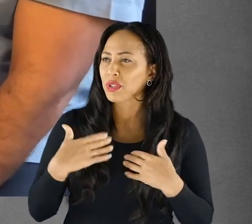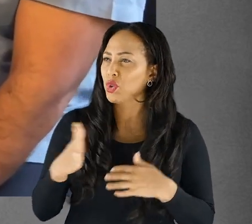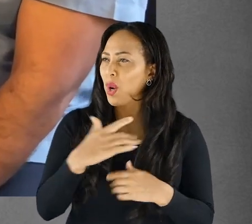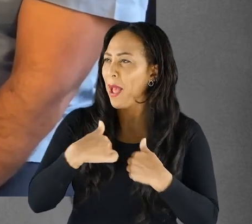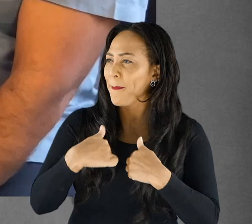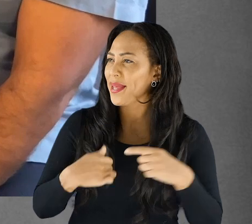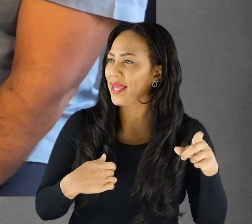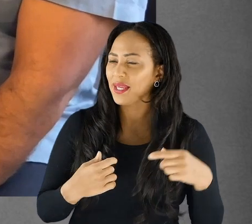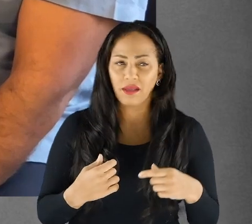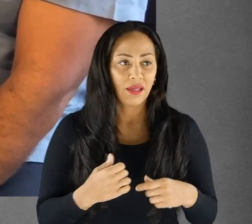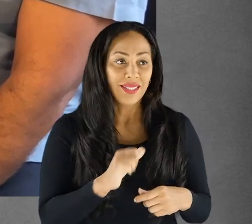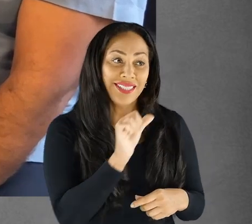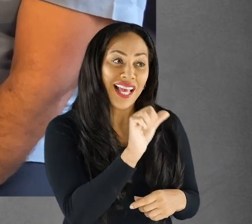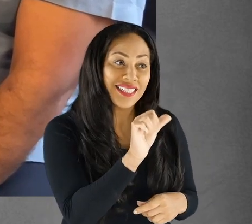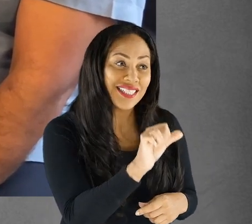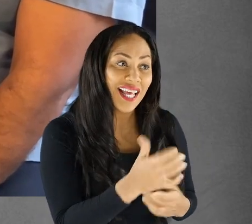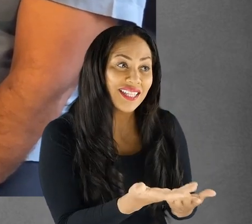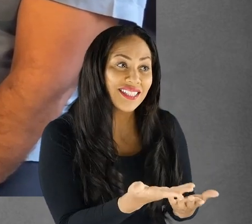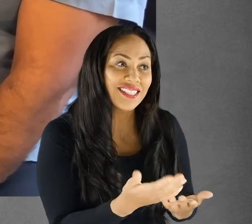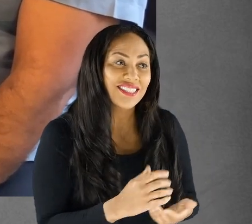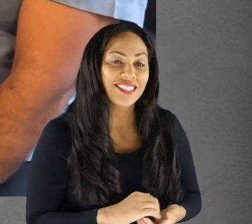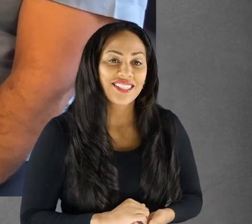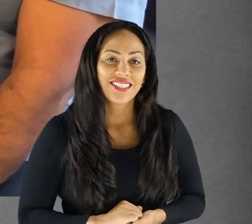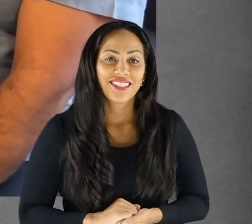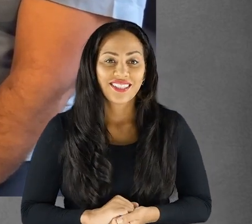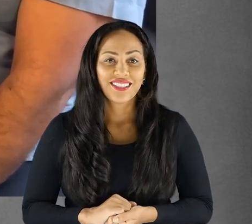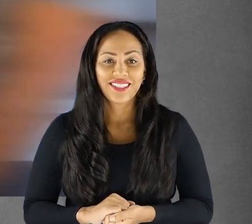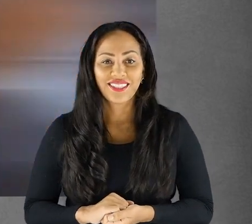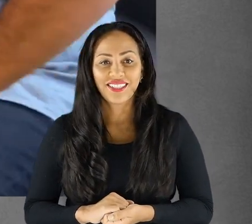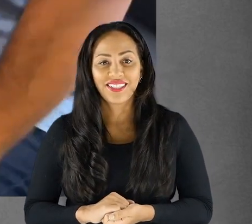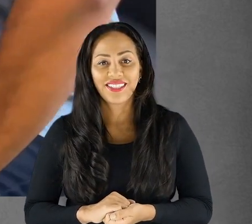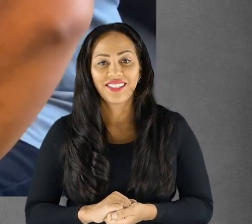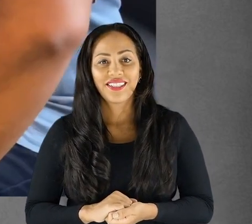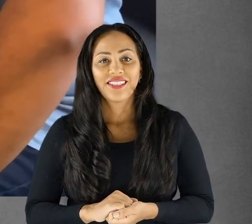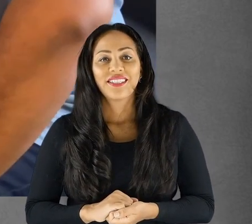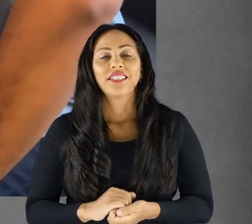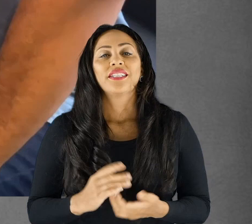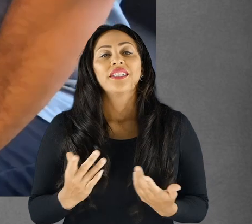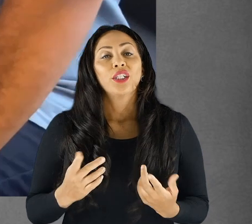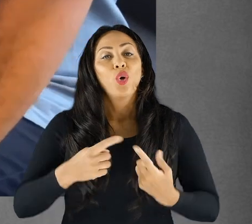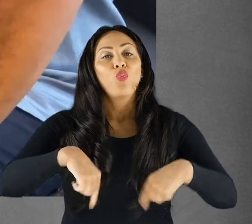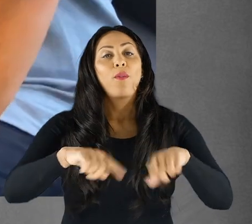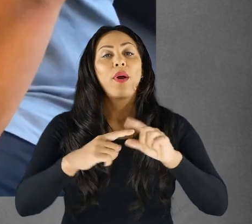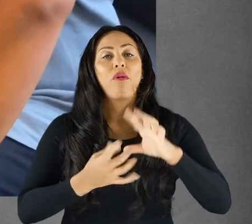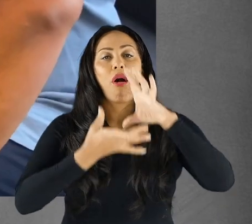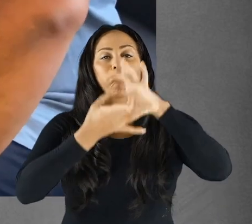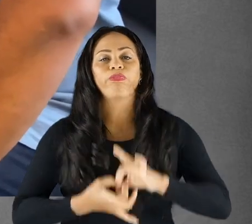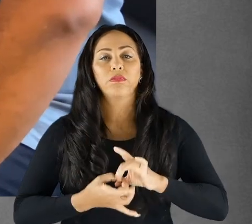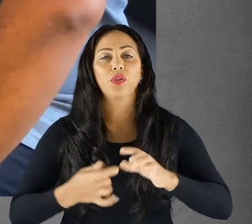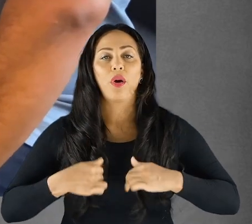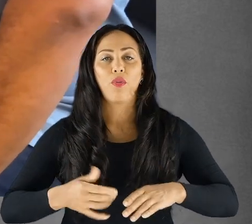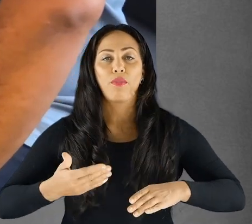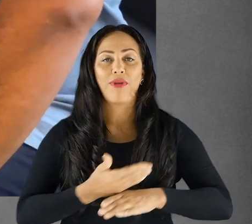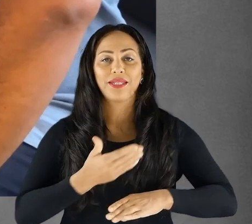yes, yes, it is. Because I think that's where we excel when we're centered in our practice, because